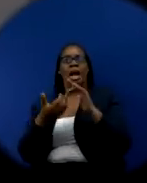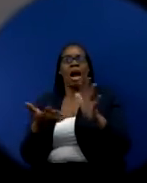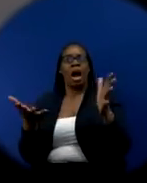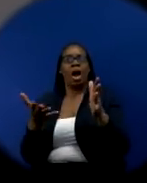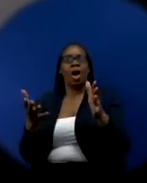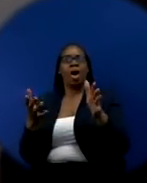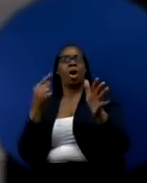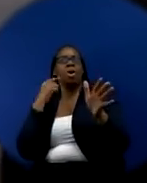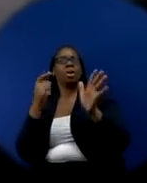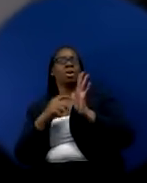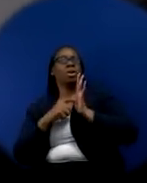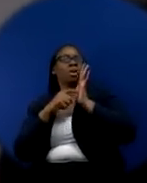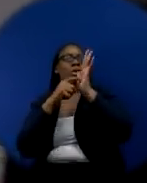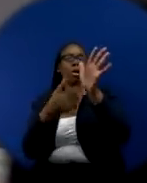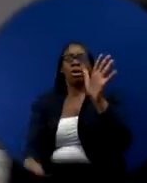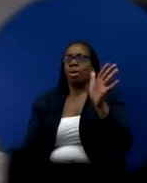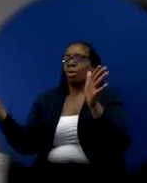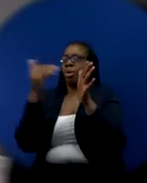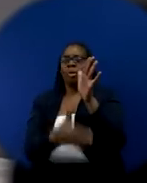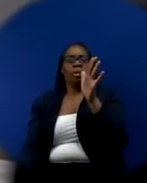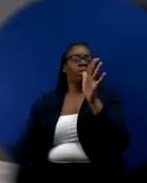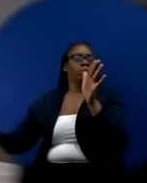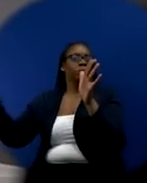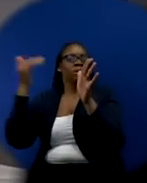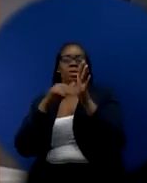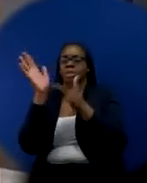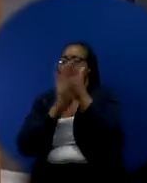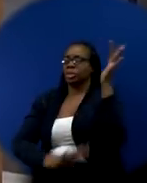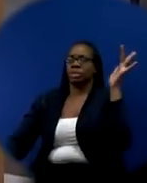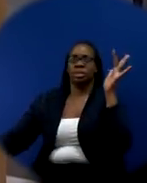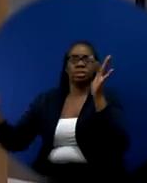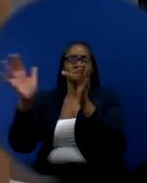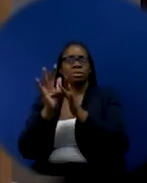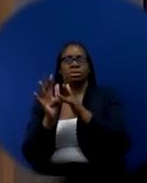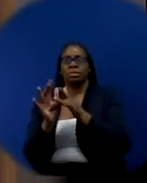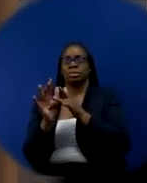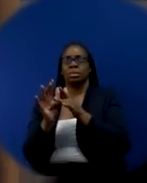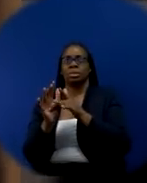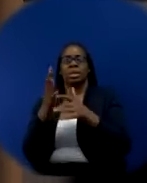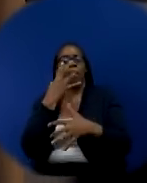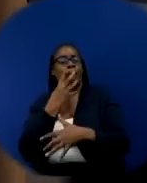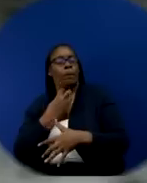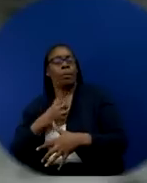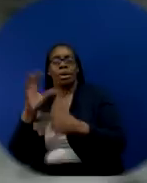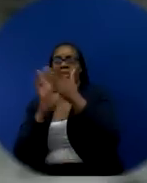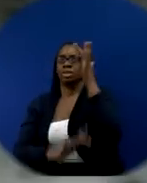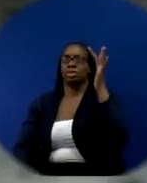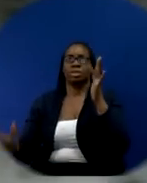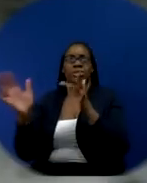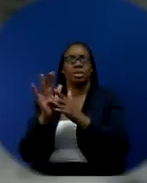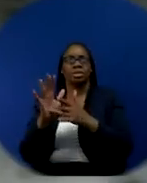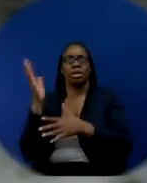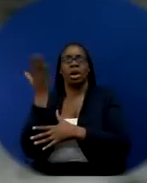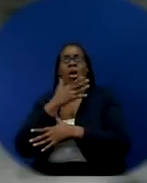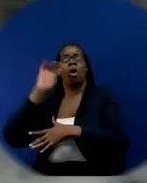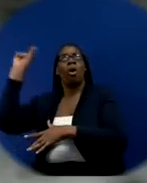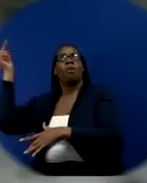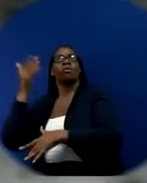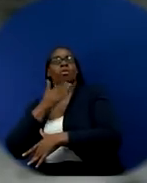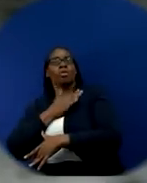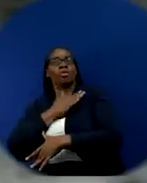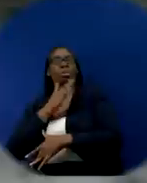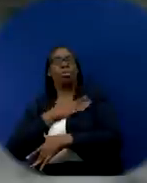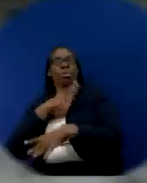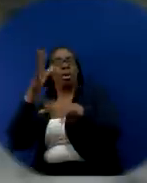him o'er and o'er. Jesus, Jesus, precious Jesus, oh, for grace